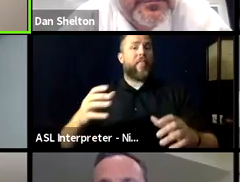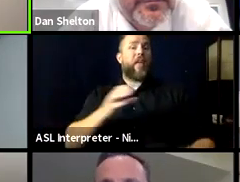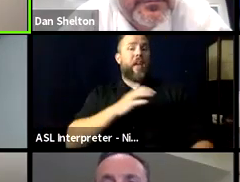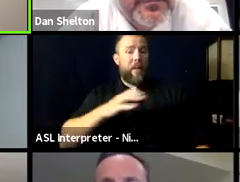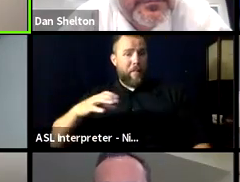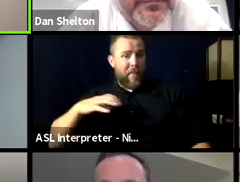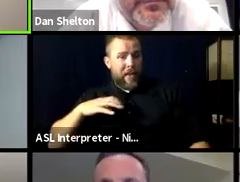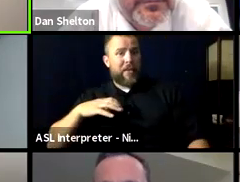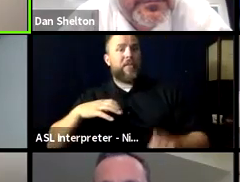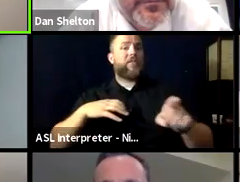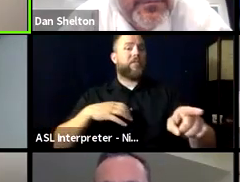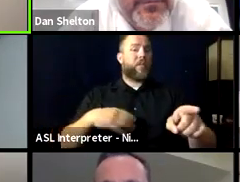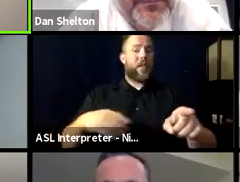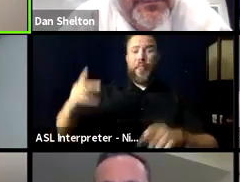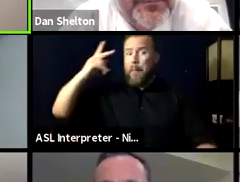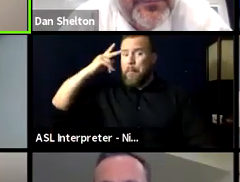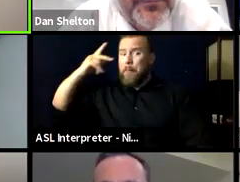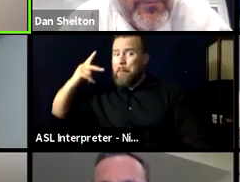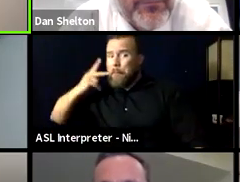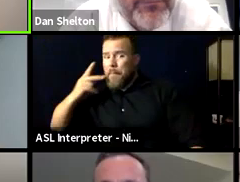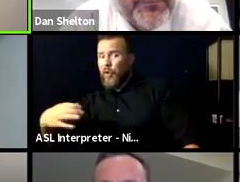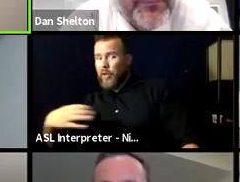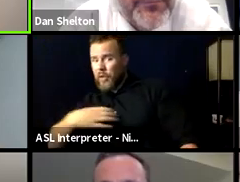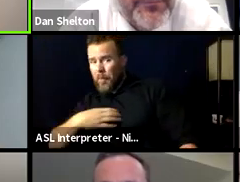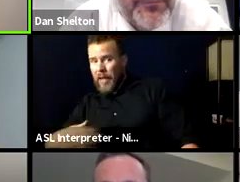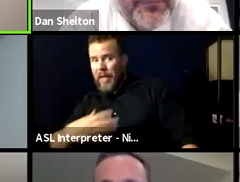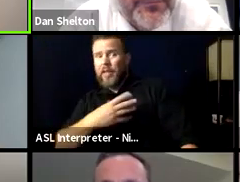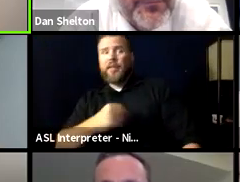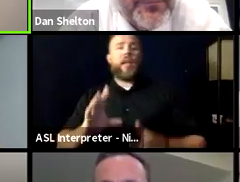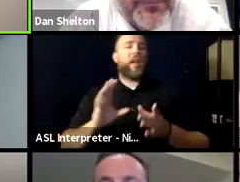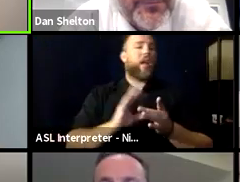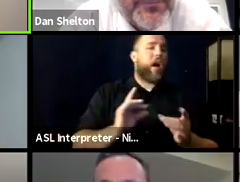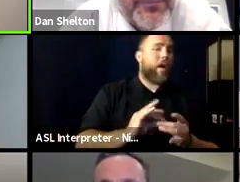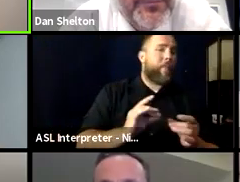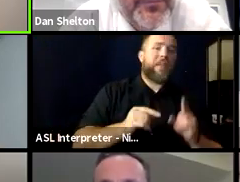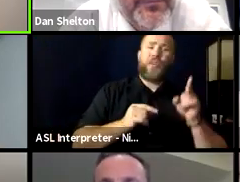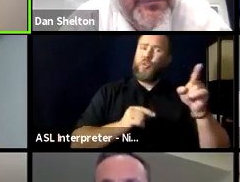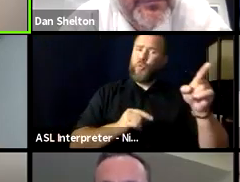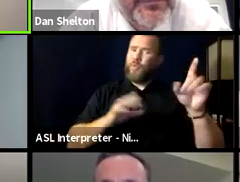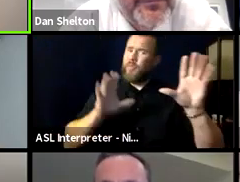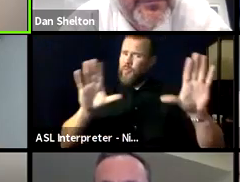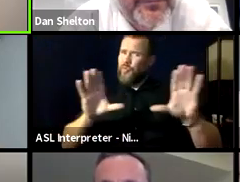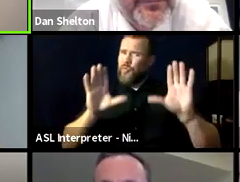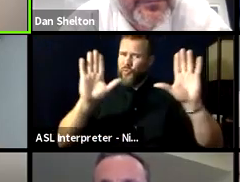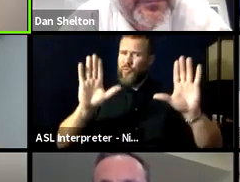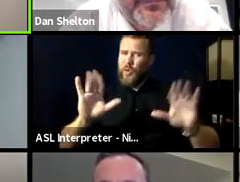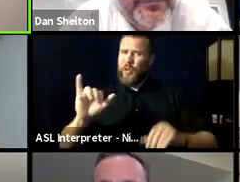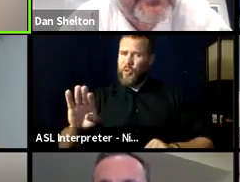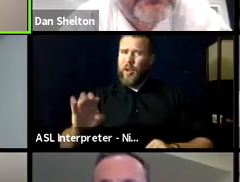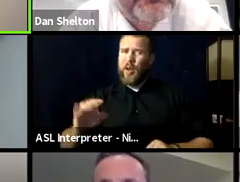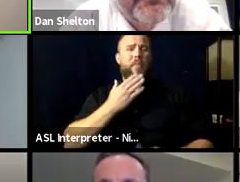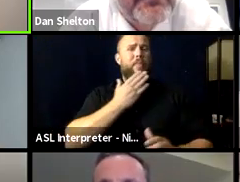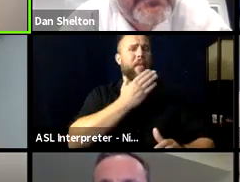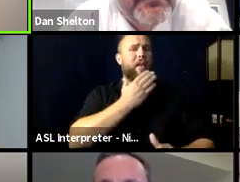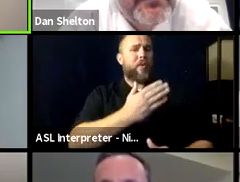that we got, and we've taken some steps in that direction. So thank you very much for that. I do have a question,